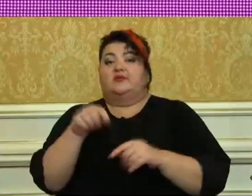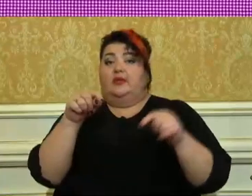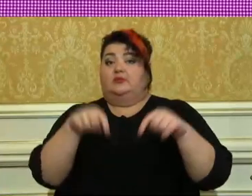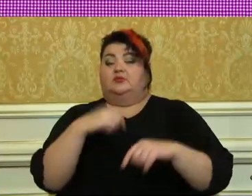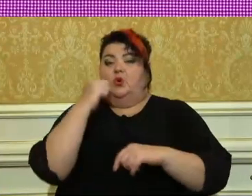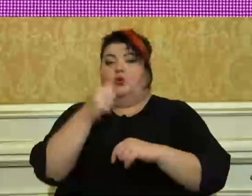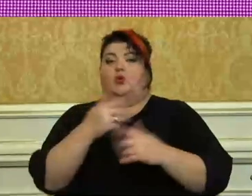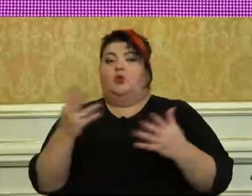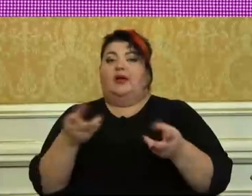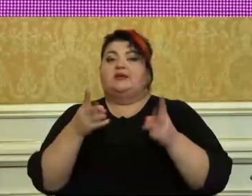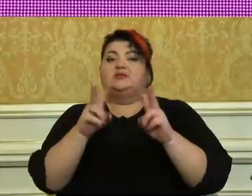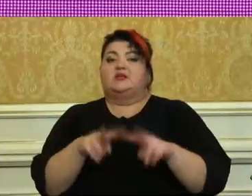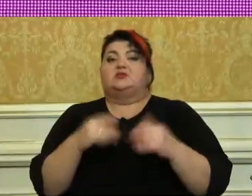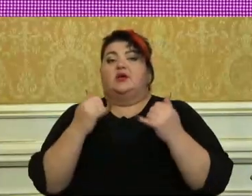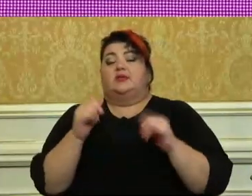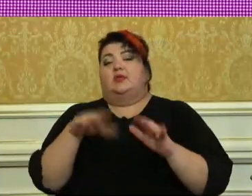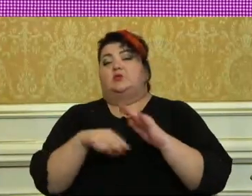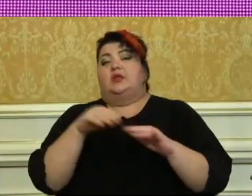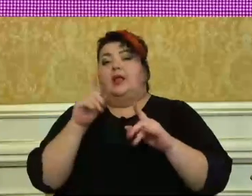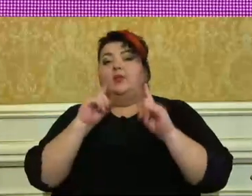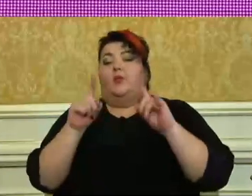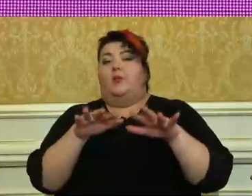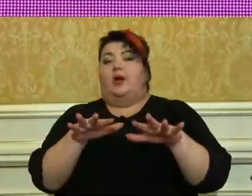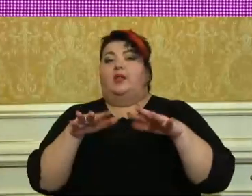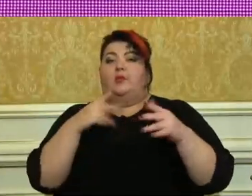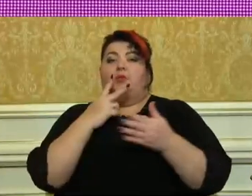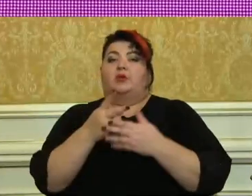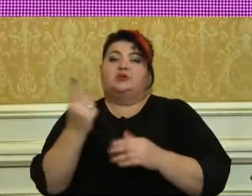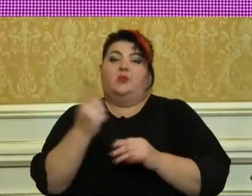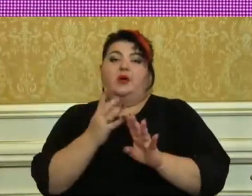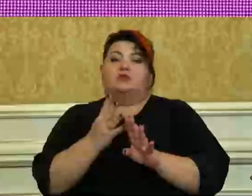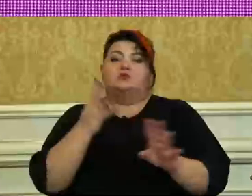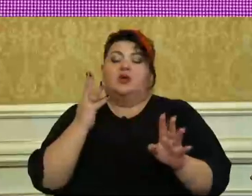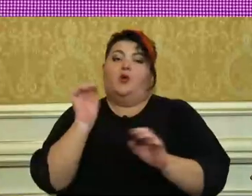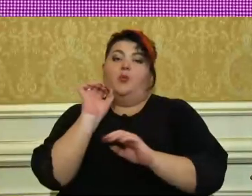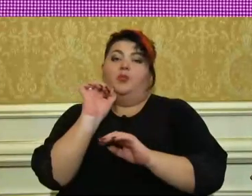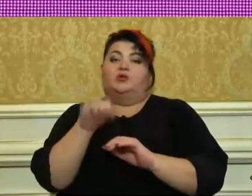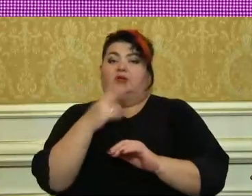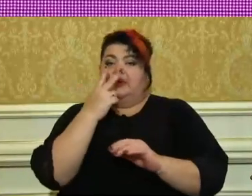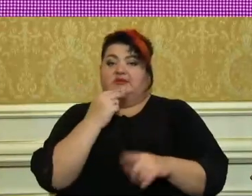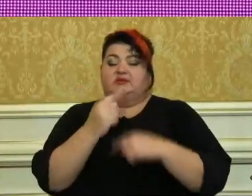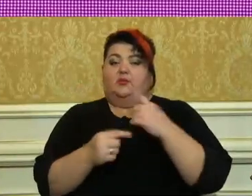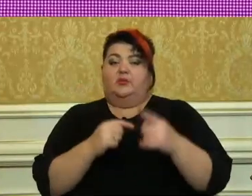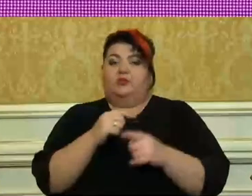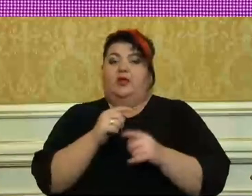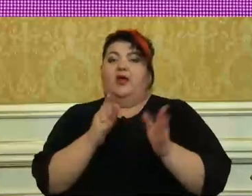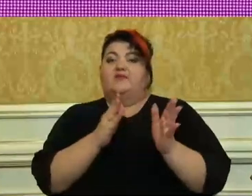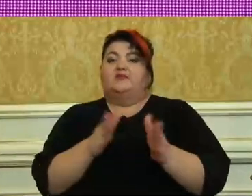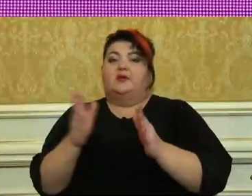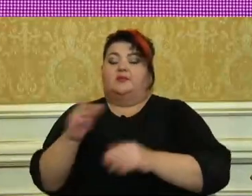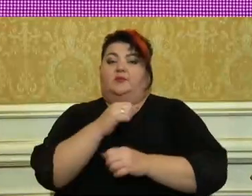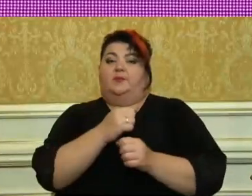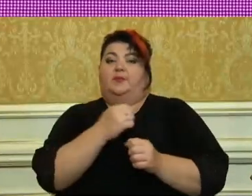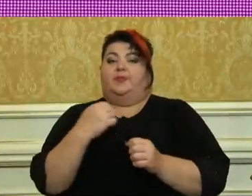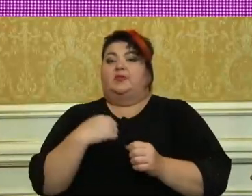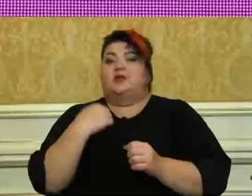peacemaking process. And this law, with this parliament, first of all, we are fighting the